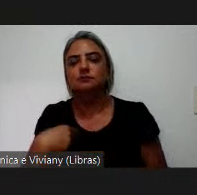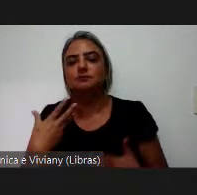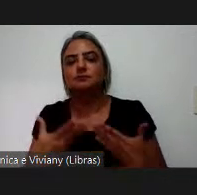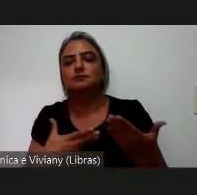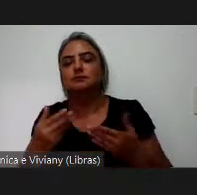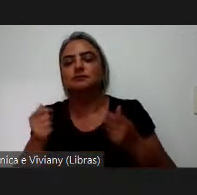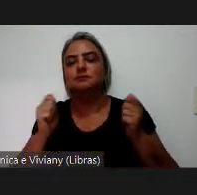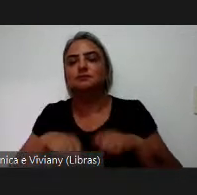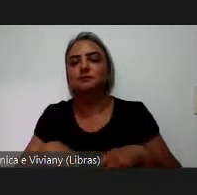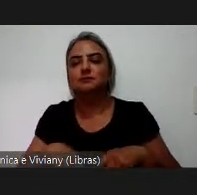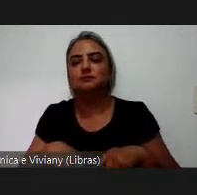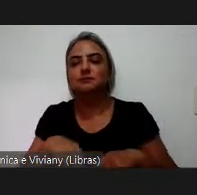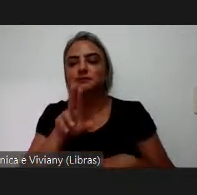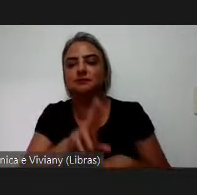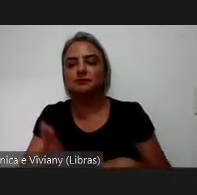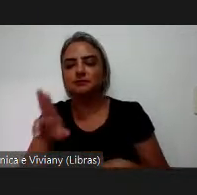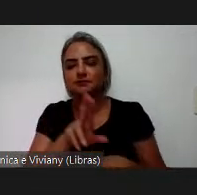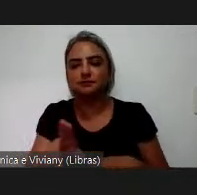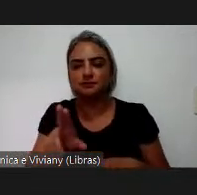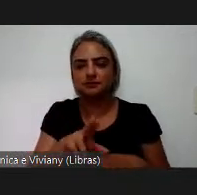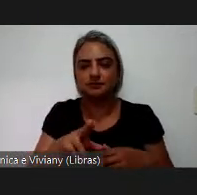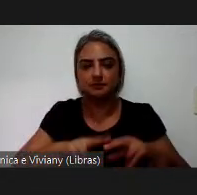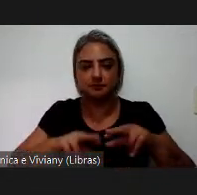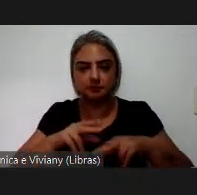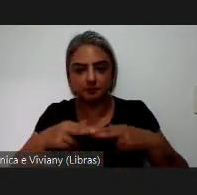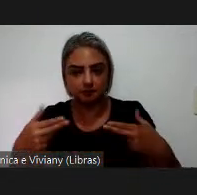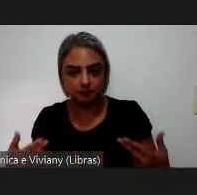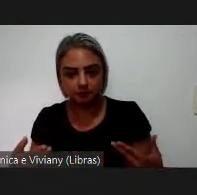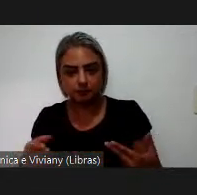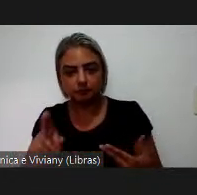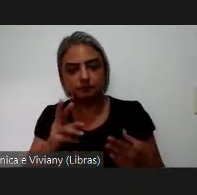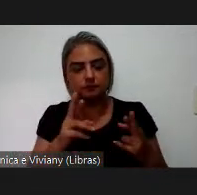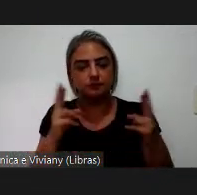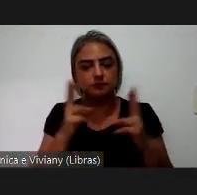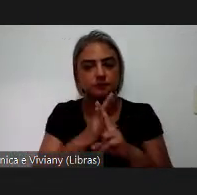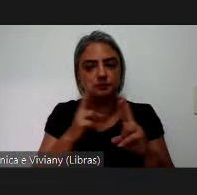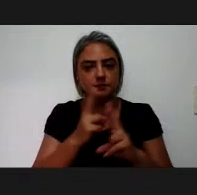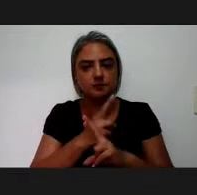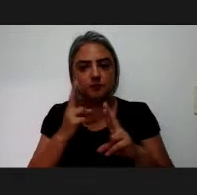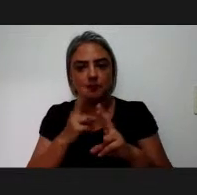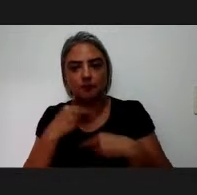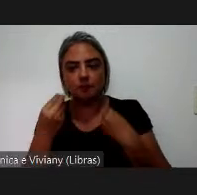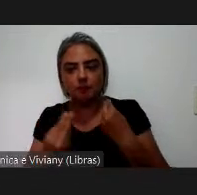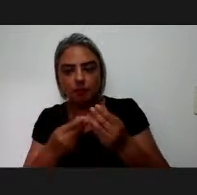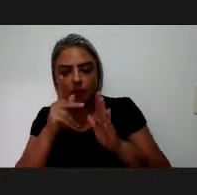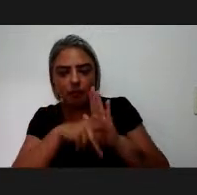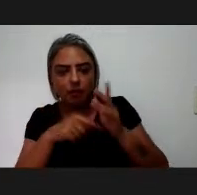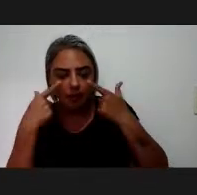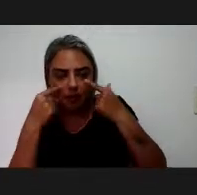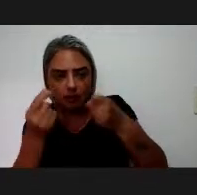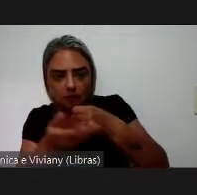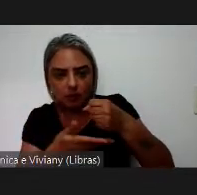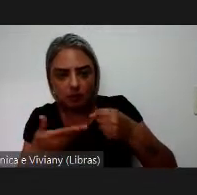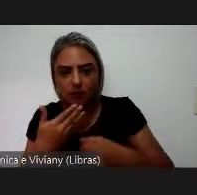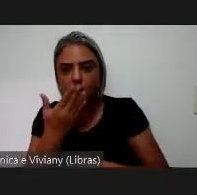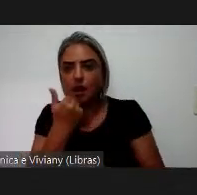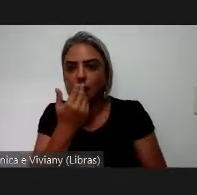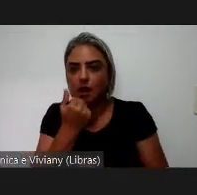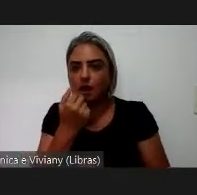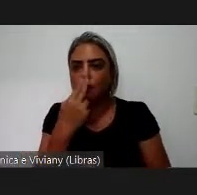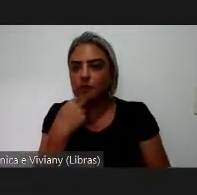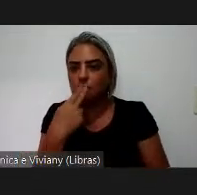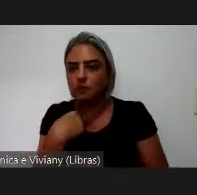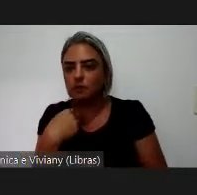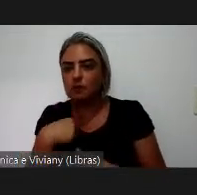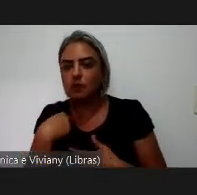make boundaries. So we can see this material in planning, meetings, in